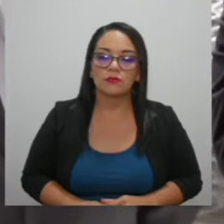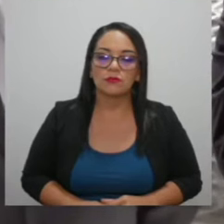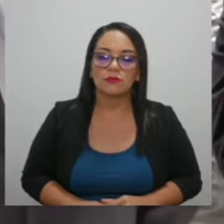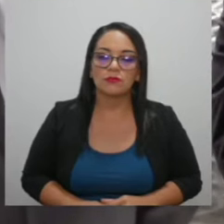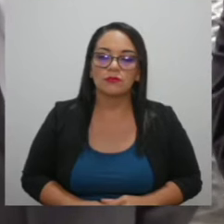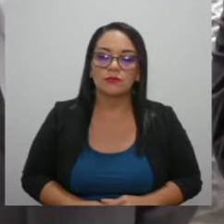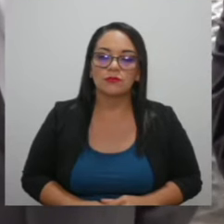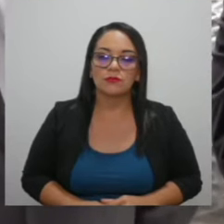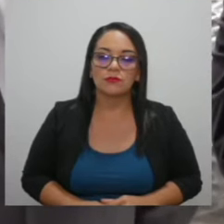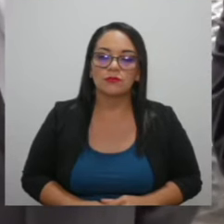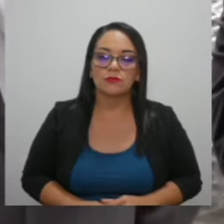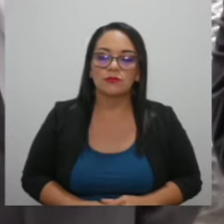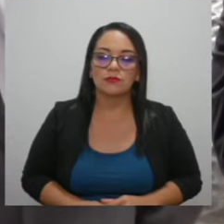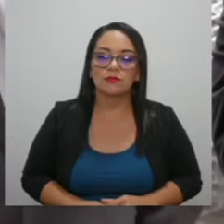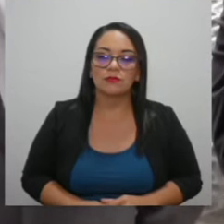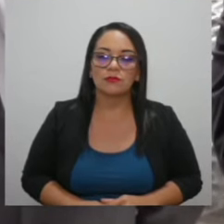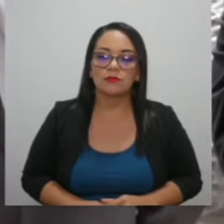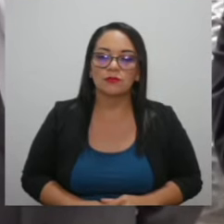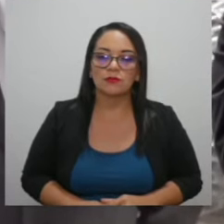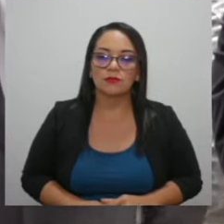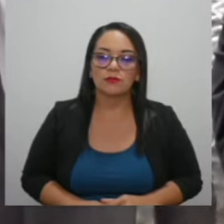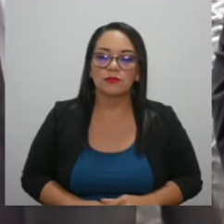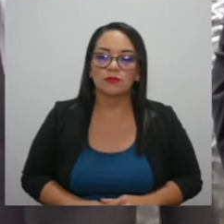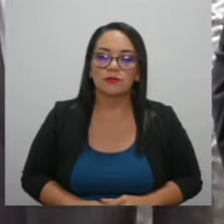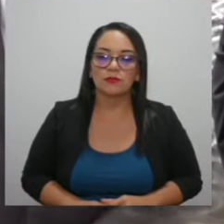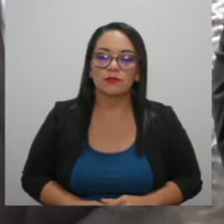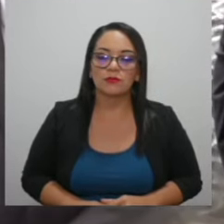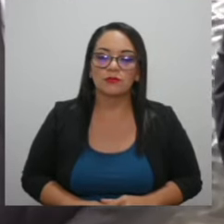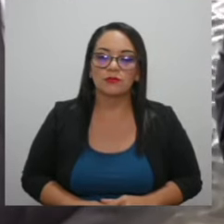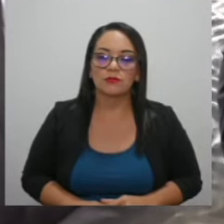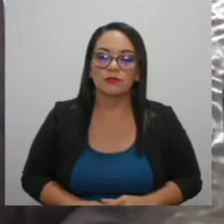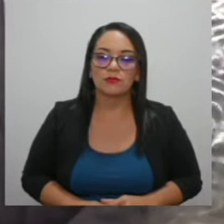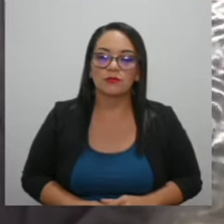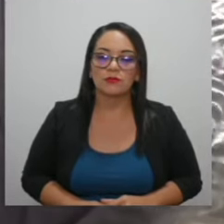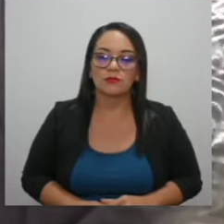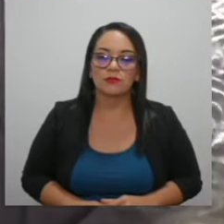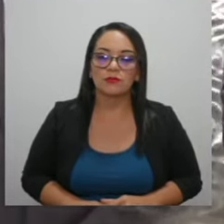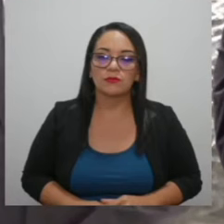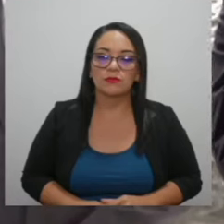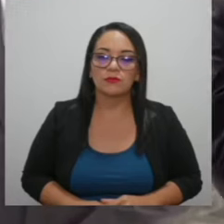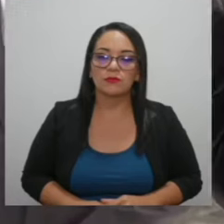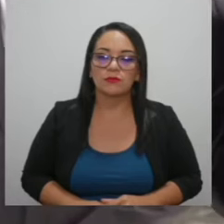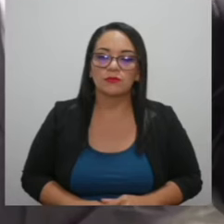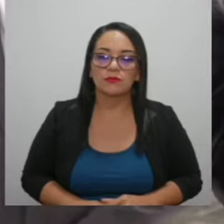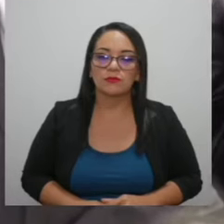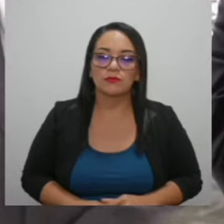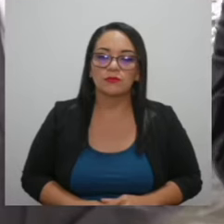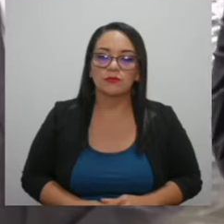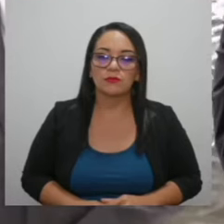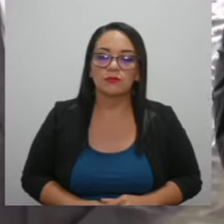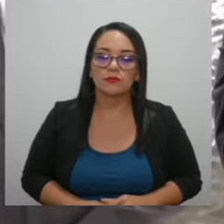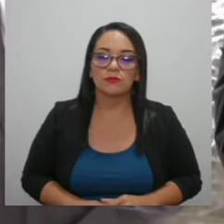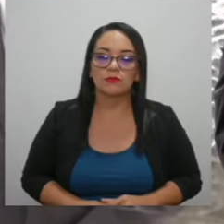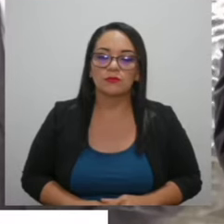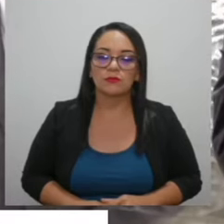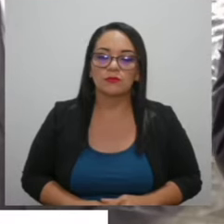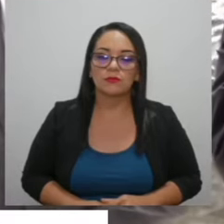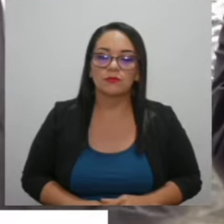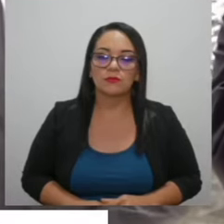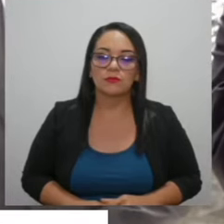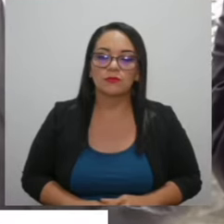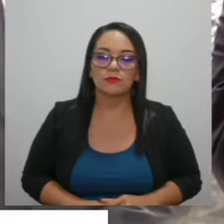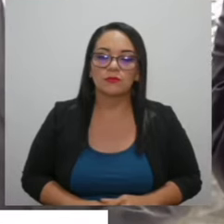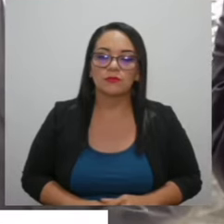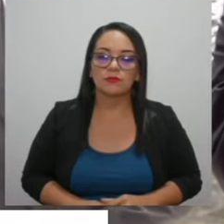So that's, I think, the most important thing we have to move forward in the future. We're